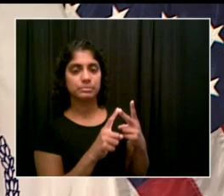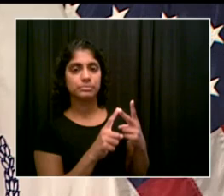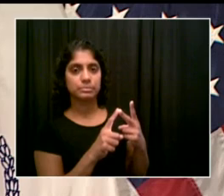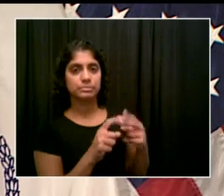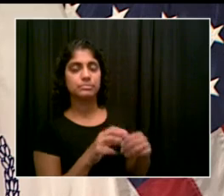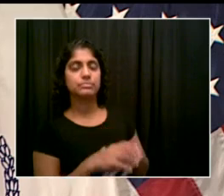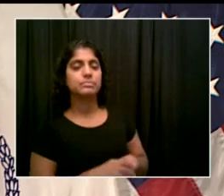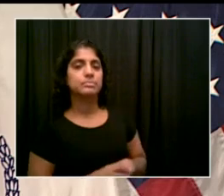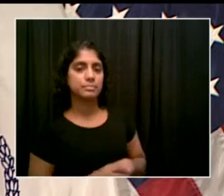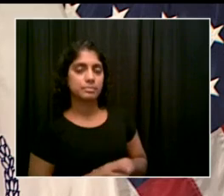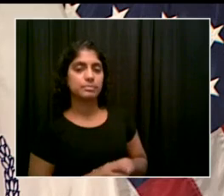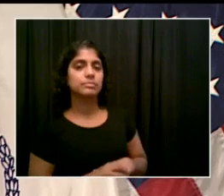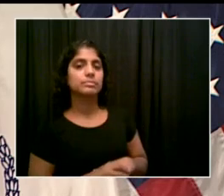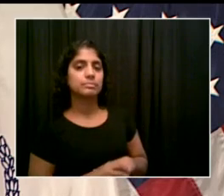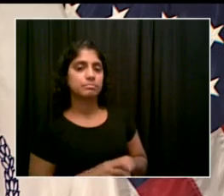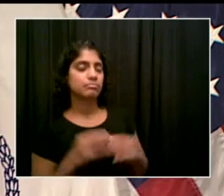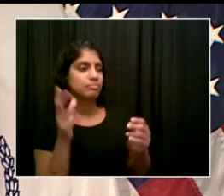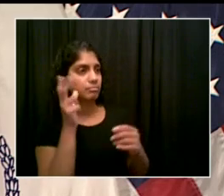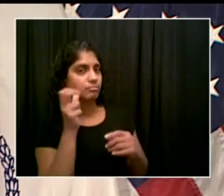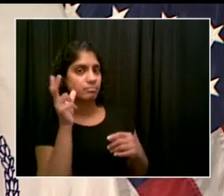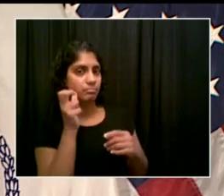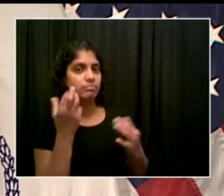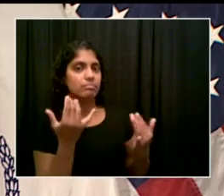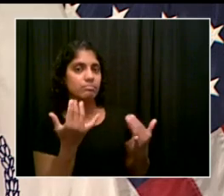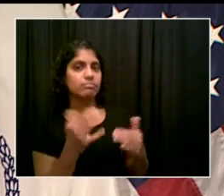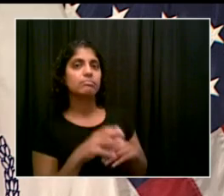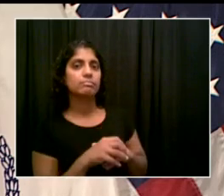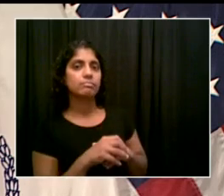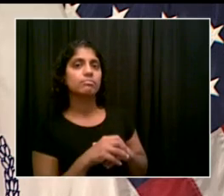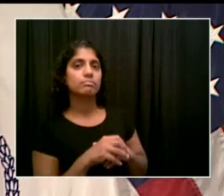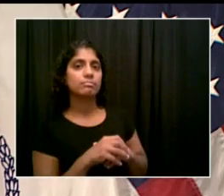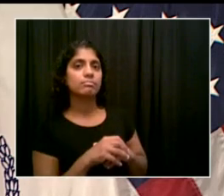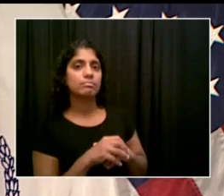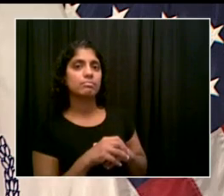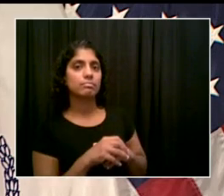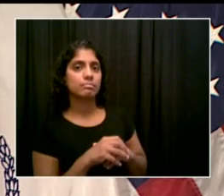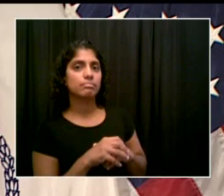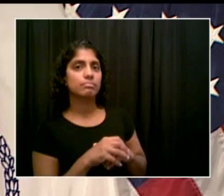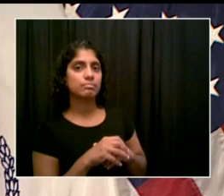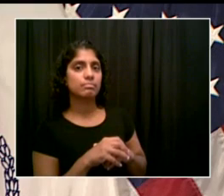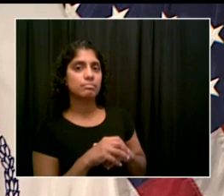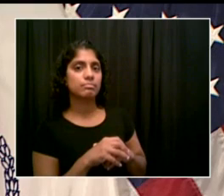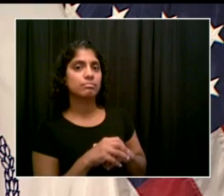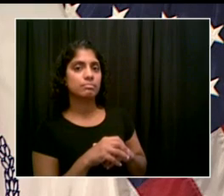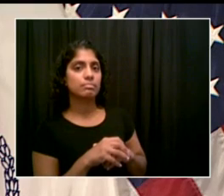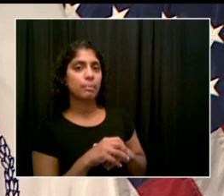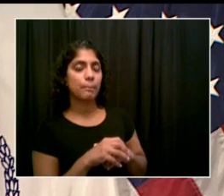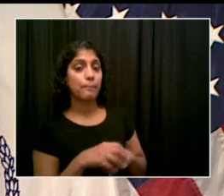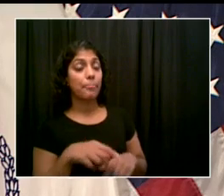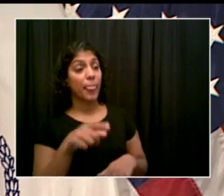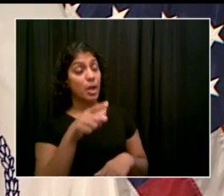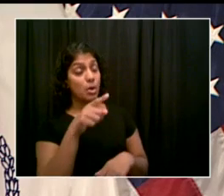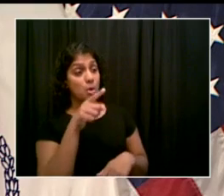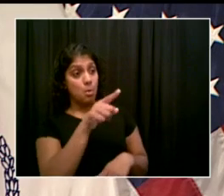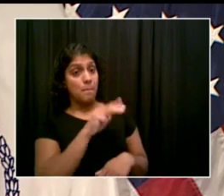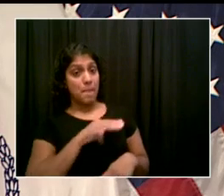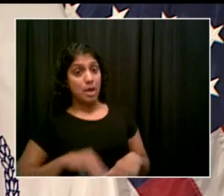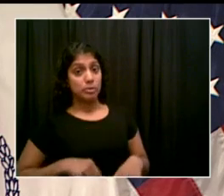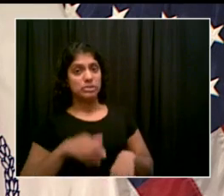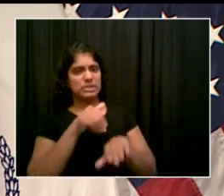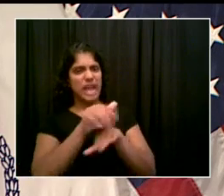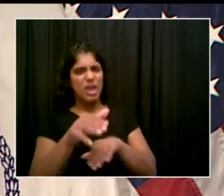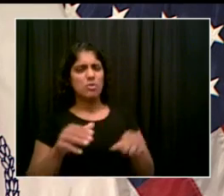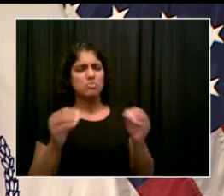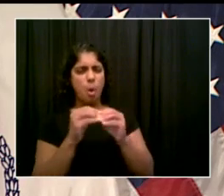the case? What kind of precedent do you hope it sets? And is it possible it could backfire? Okay,